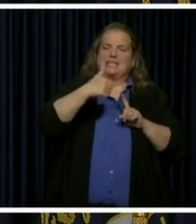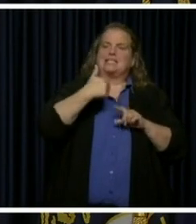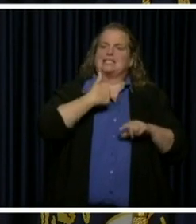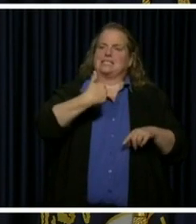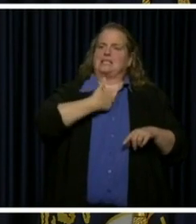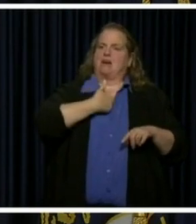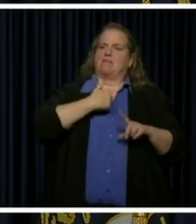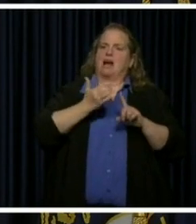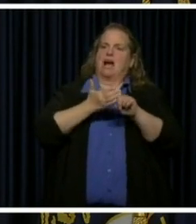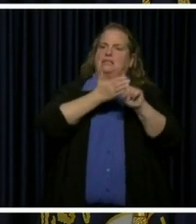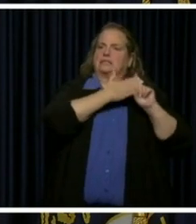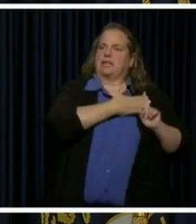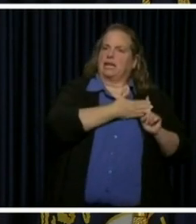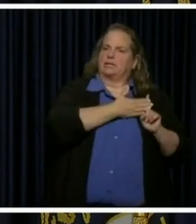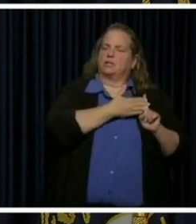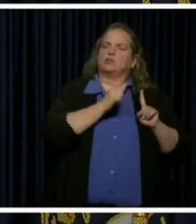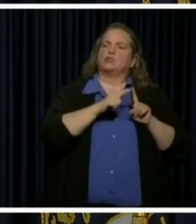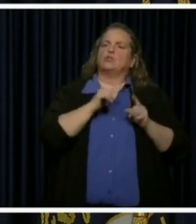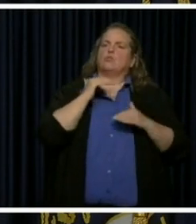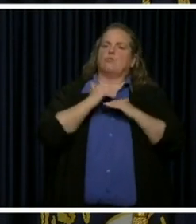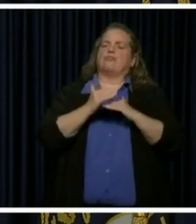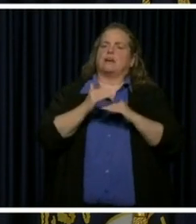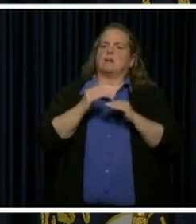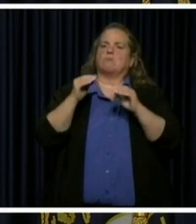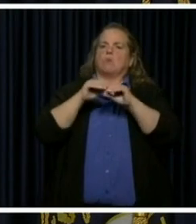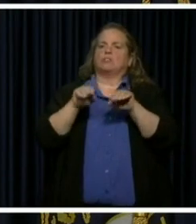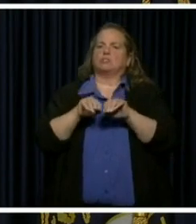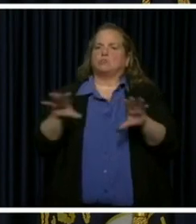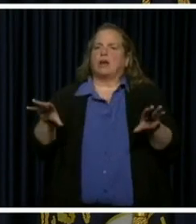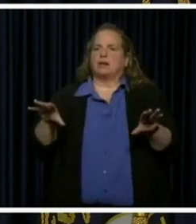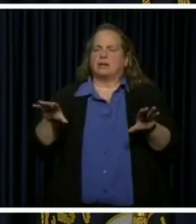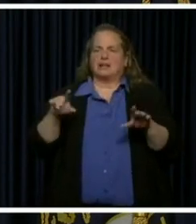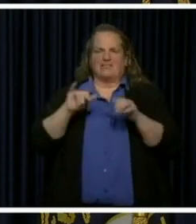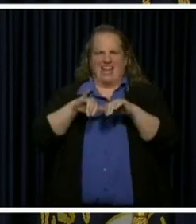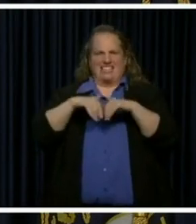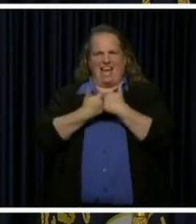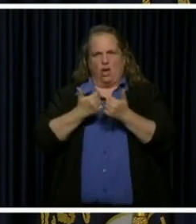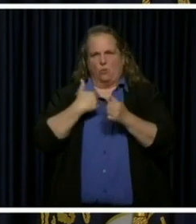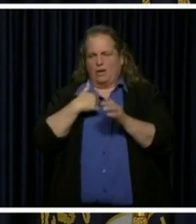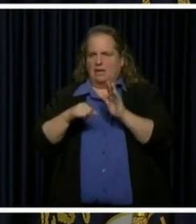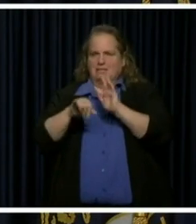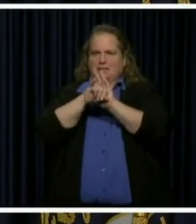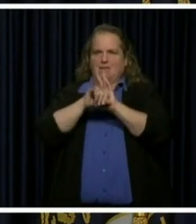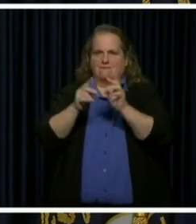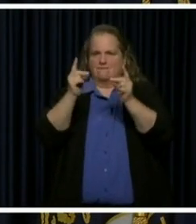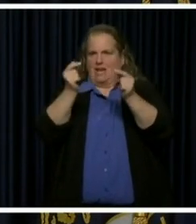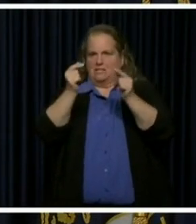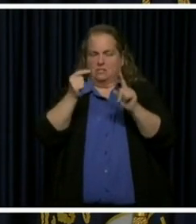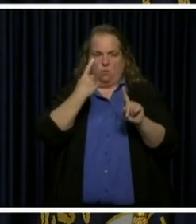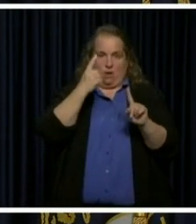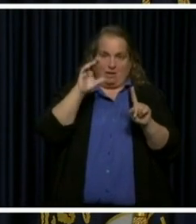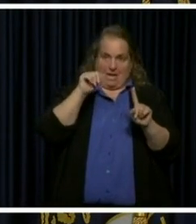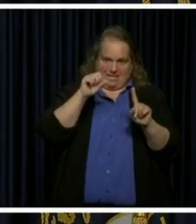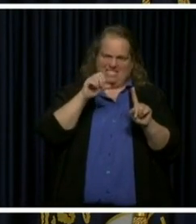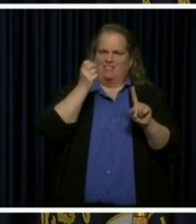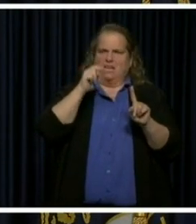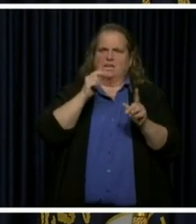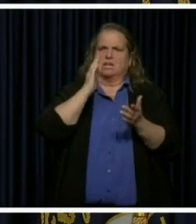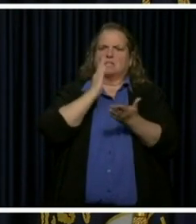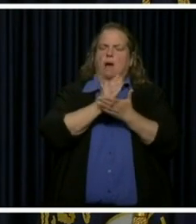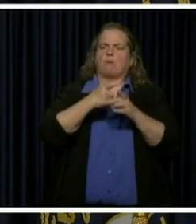It's how we identify it quickly and prevent it, one case from becoming 100 cases. Information provided